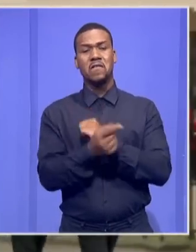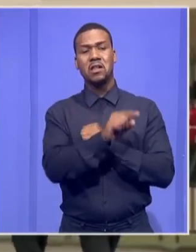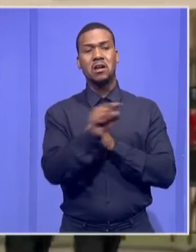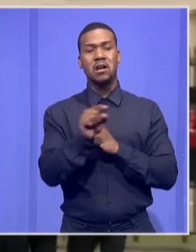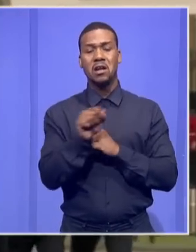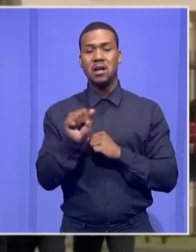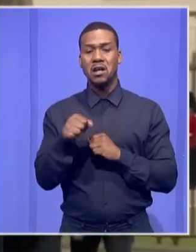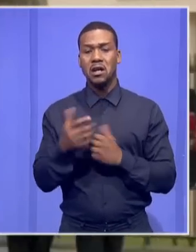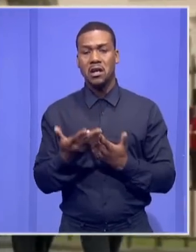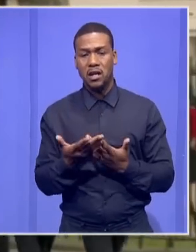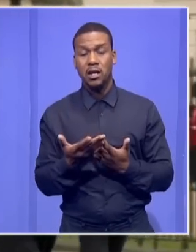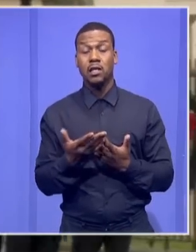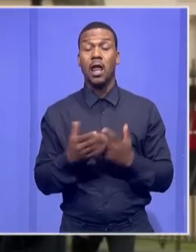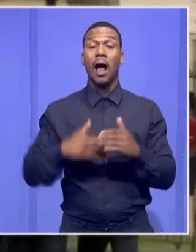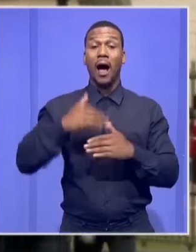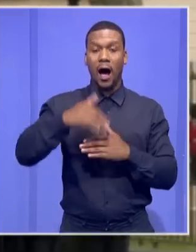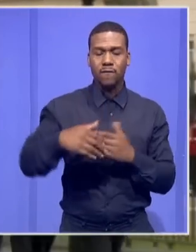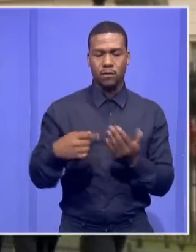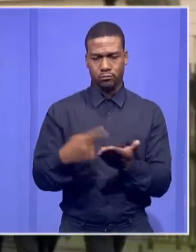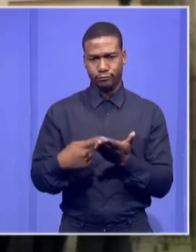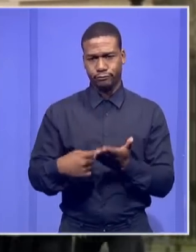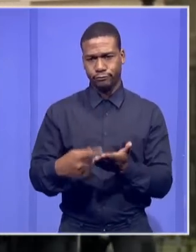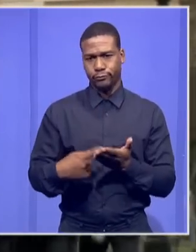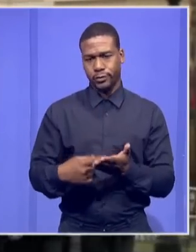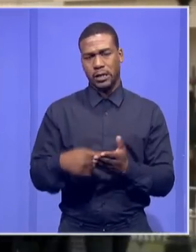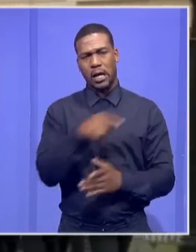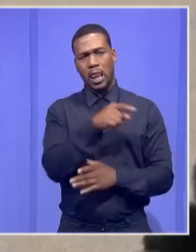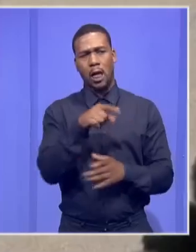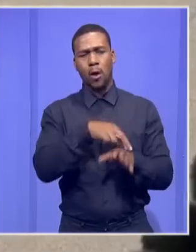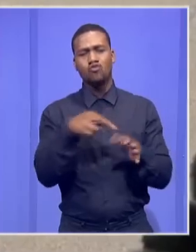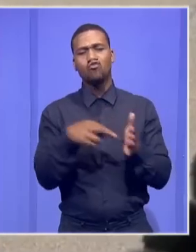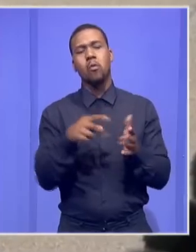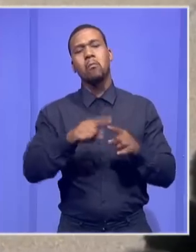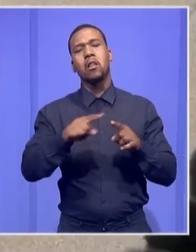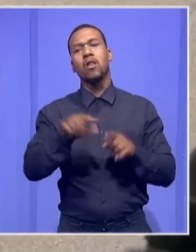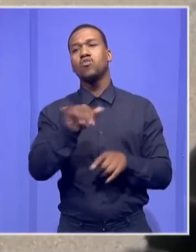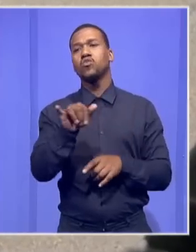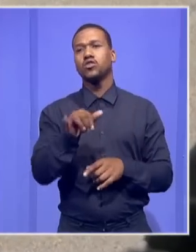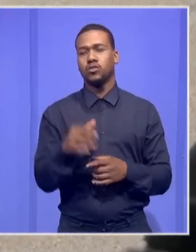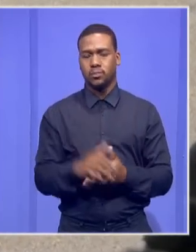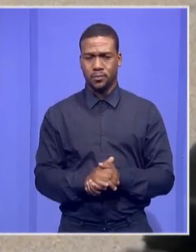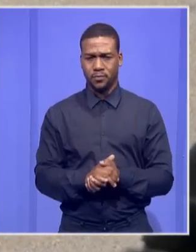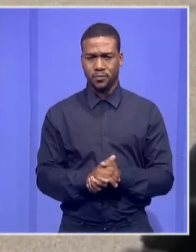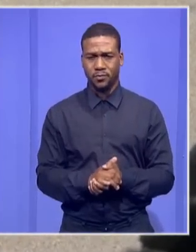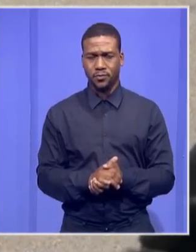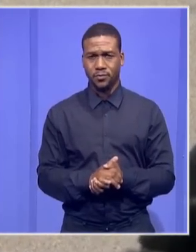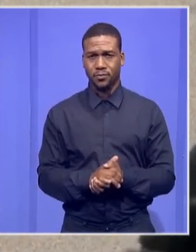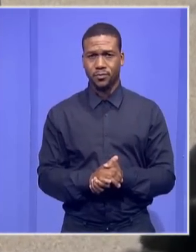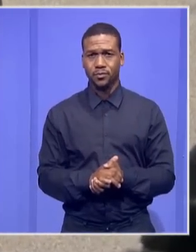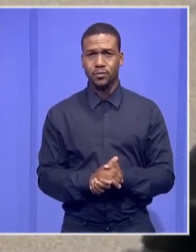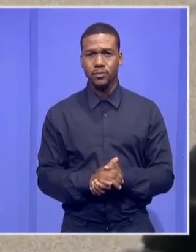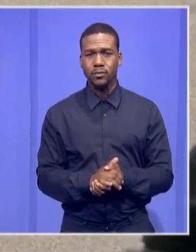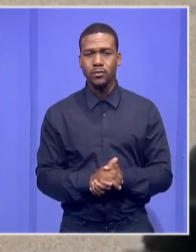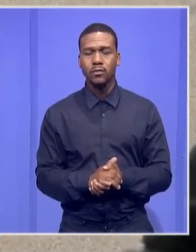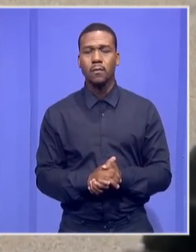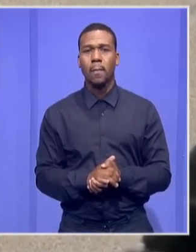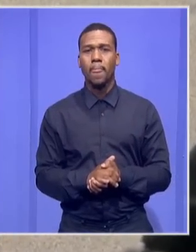those harder conversations about what role they should play going forwards. Well, John, it's Sophie